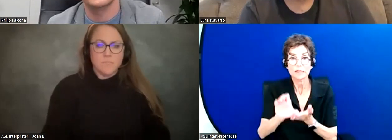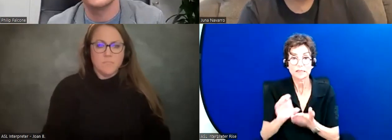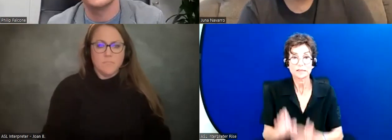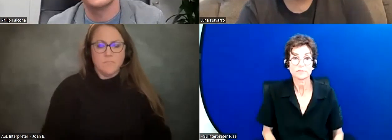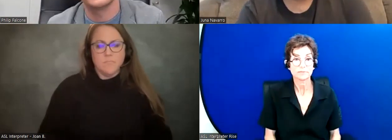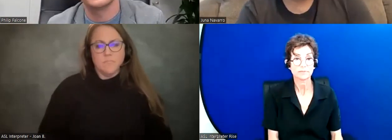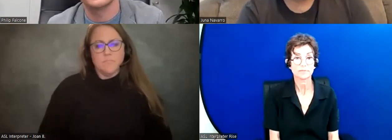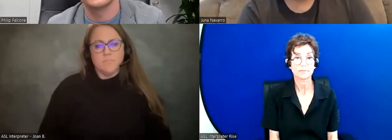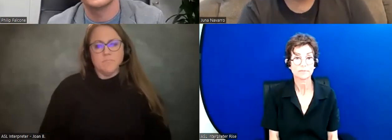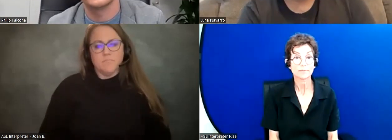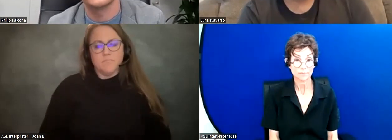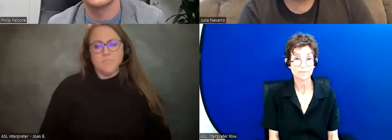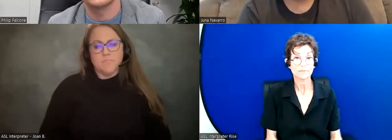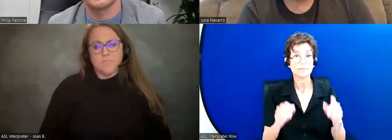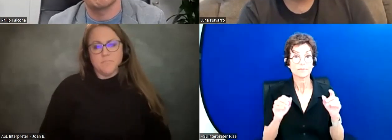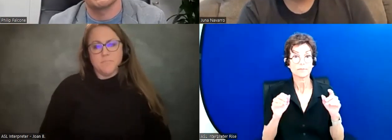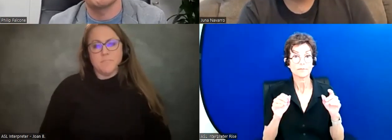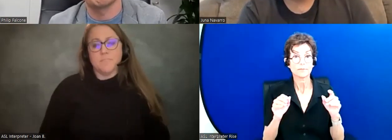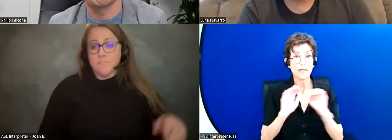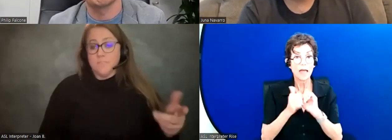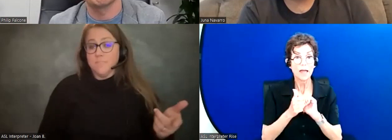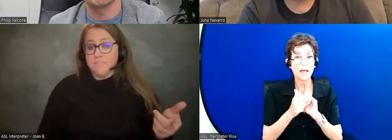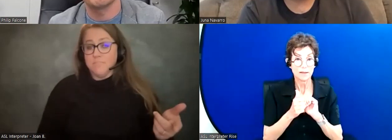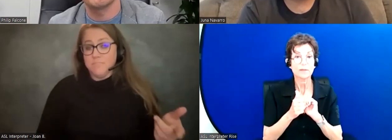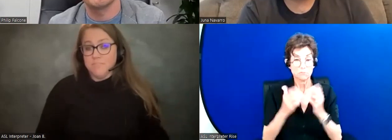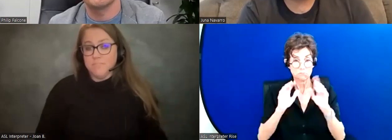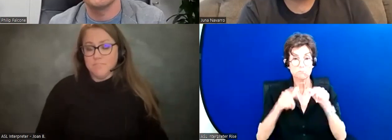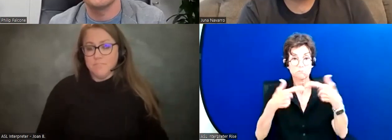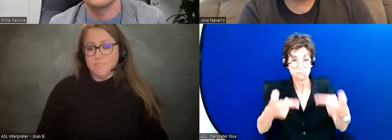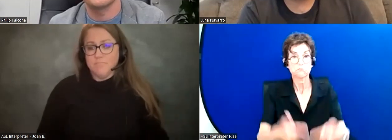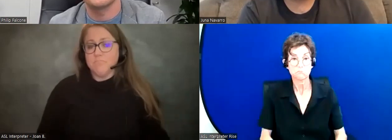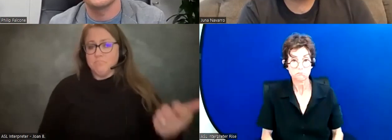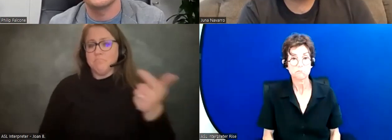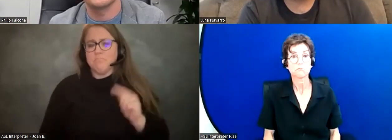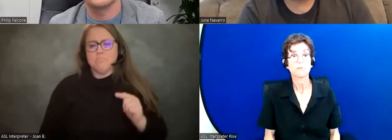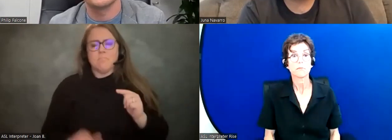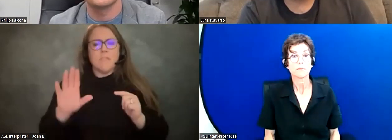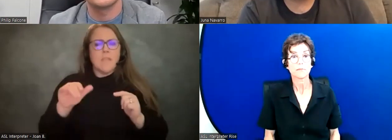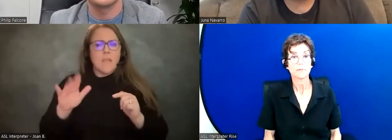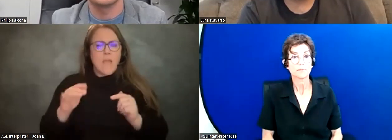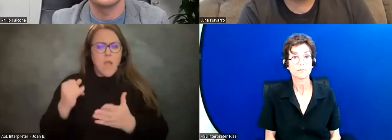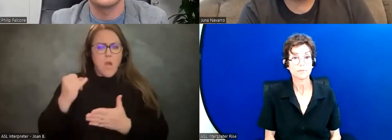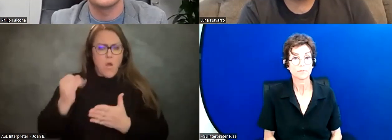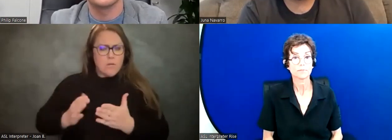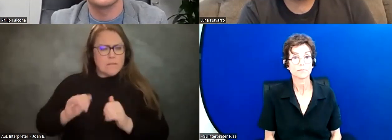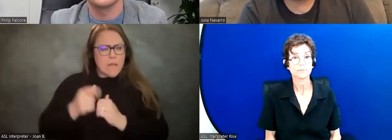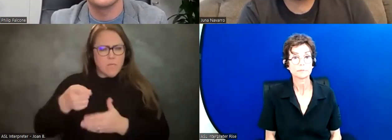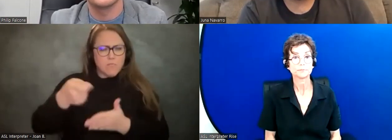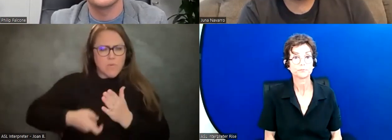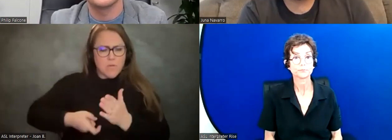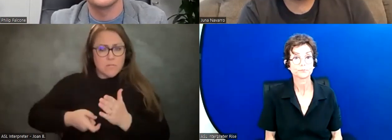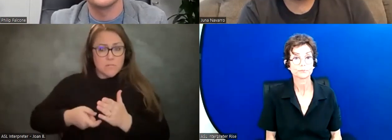Okay, and then how do most muralists charge for their work? And also, are attorneys often used in